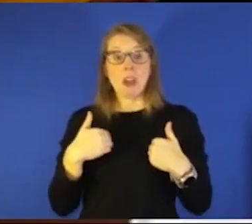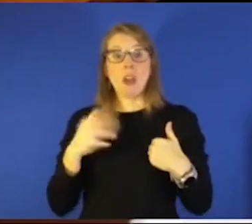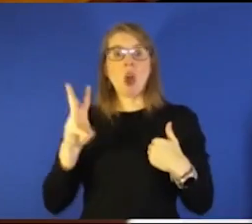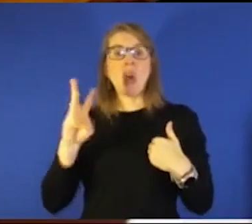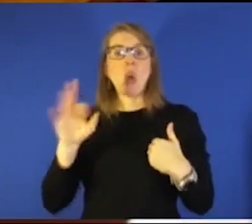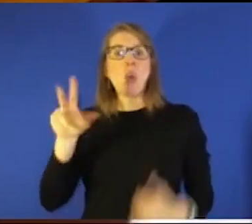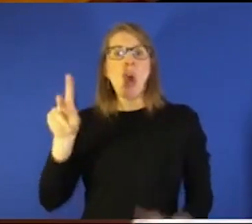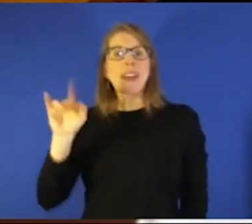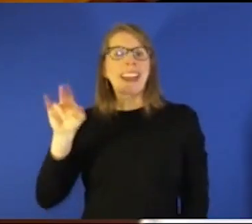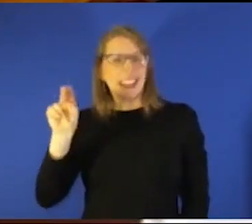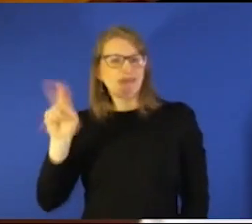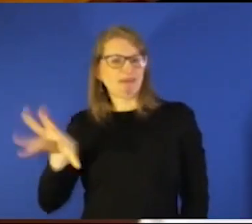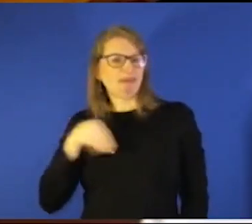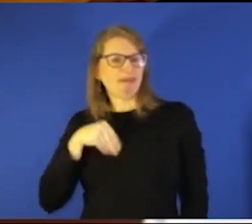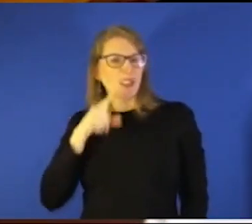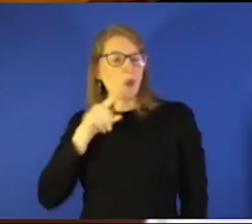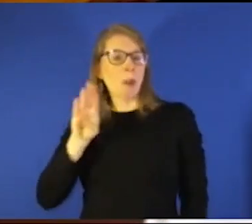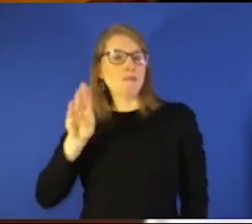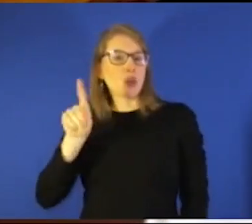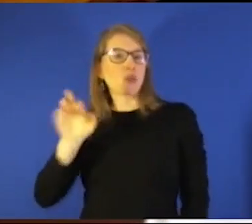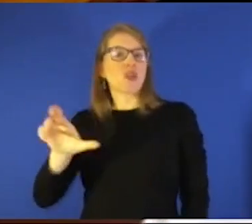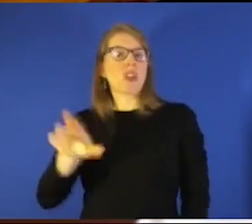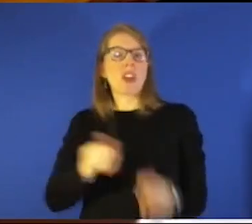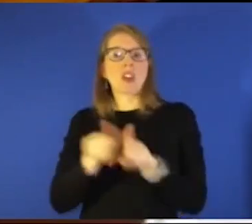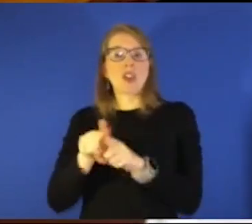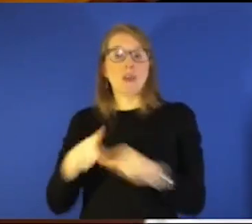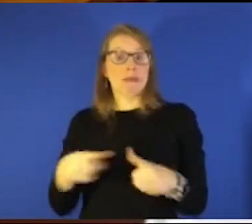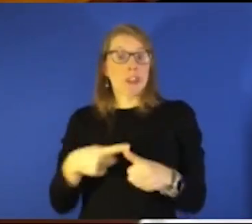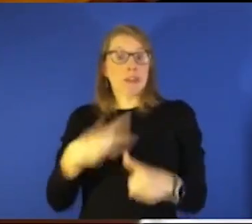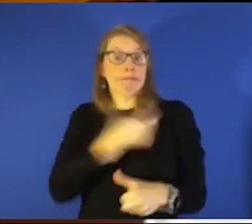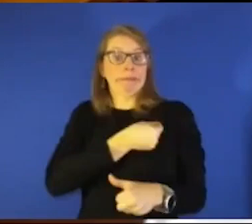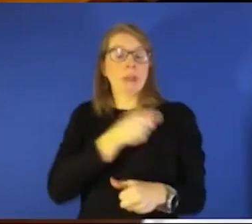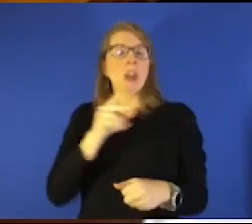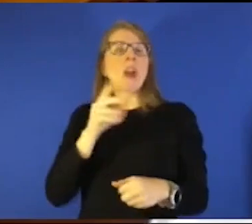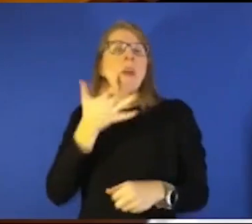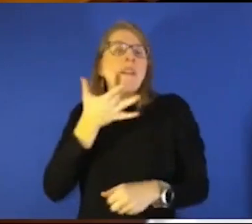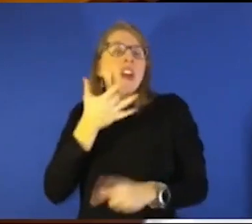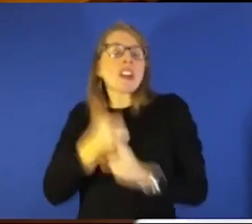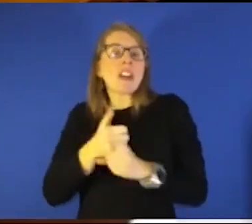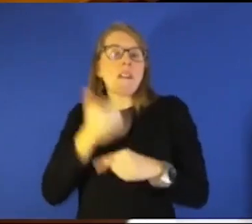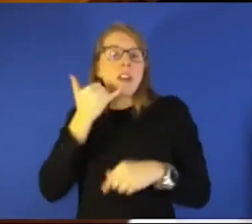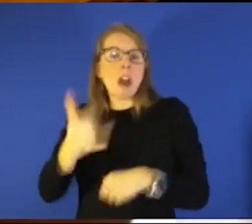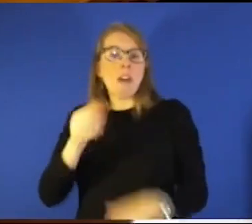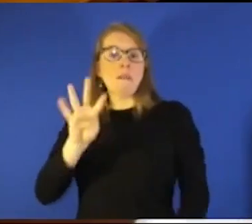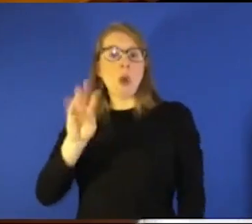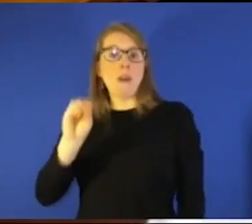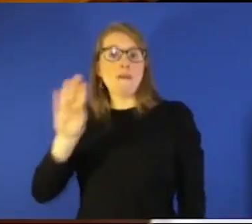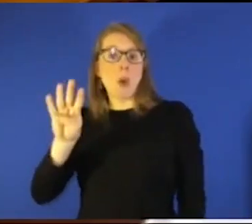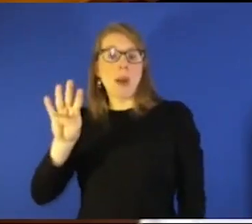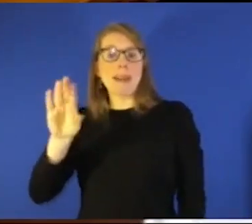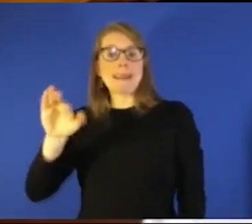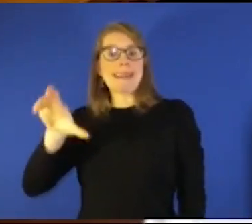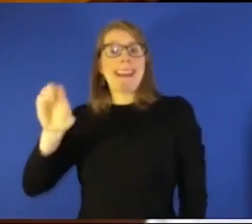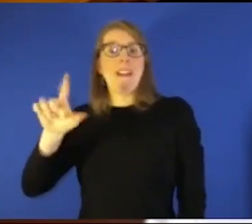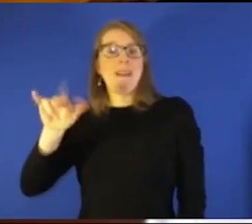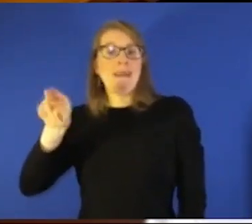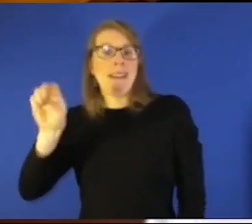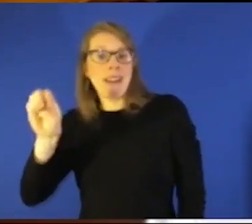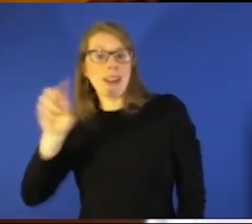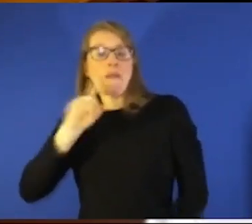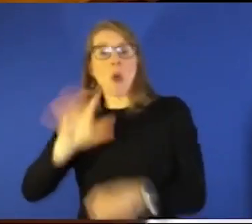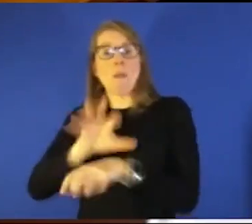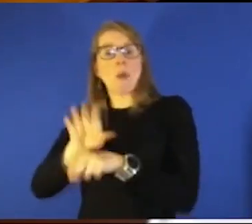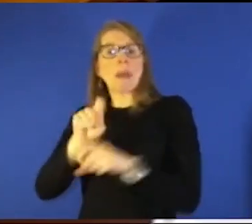We take walk-ins for boosters and initial vaccination. We prefer that you call our 404 care line to make an appointment, but we certainly